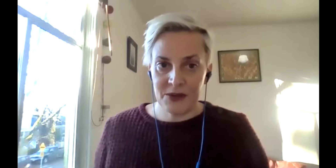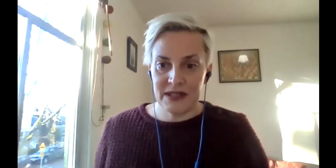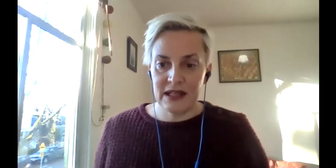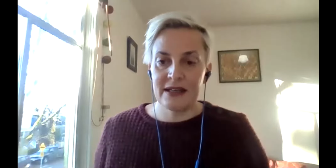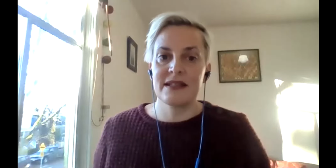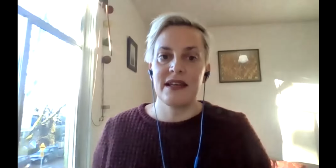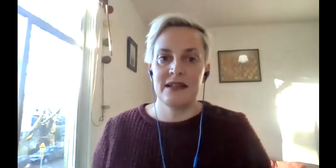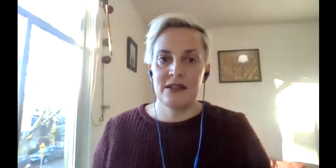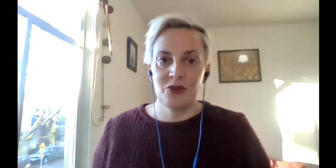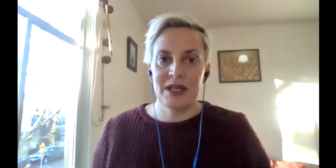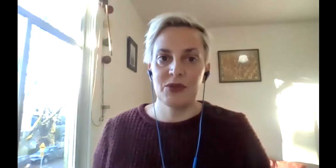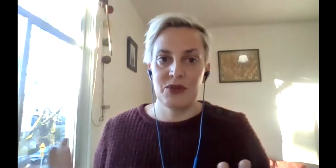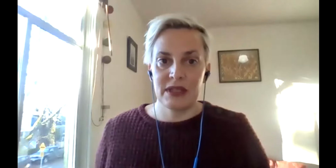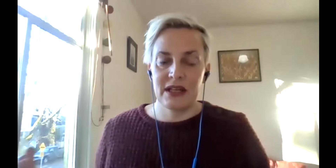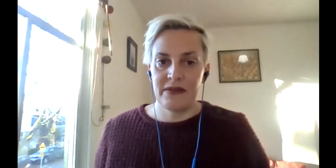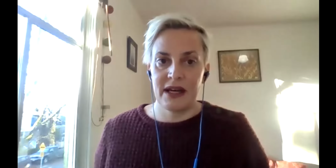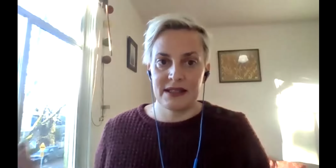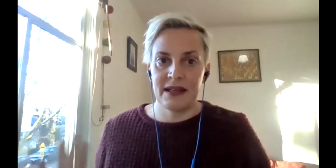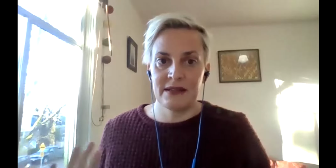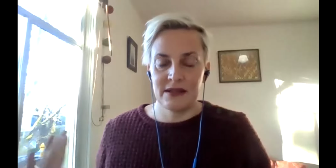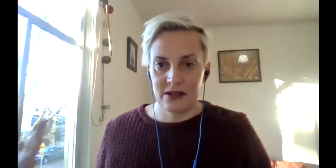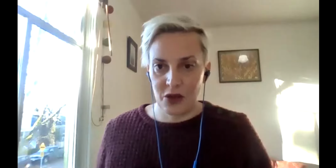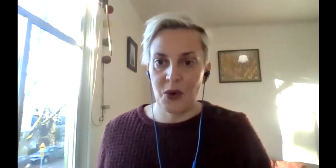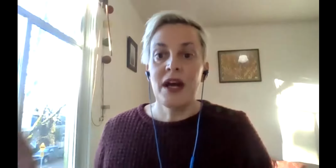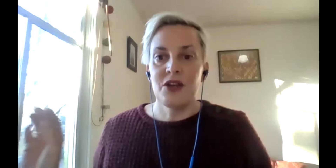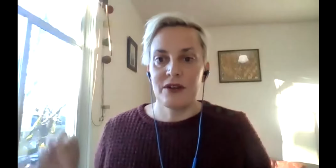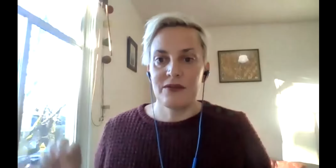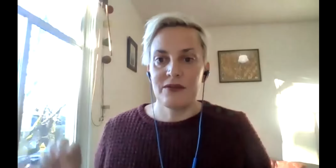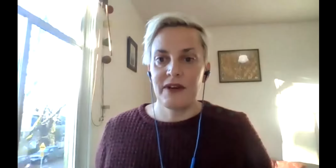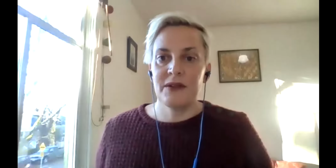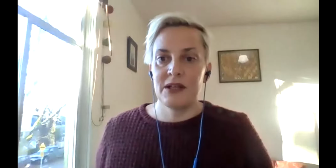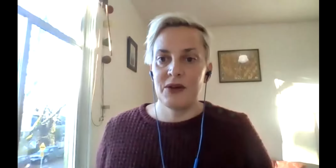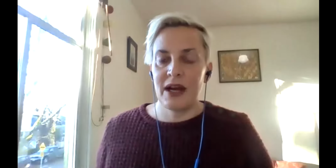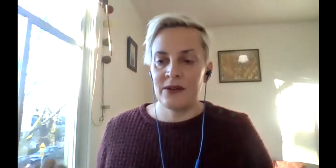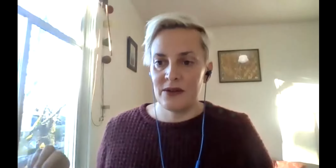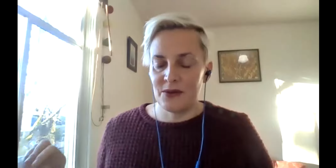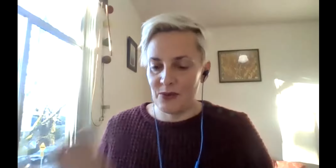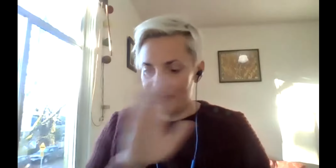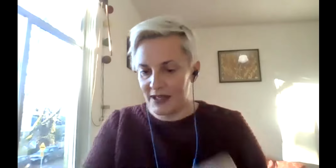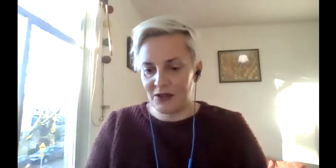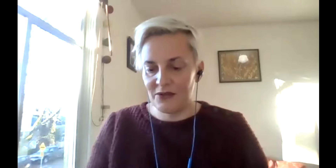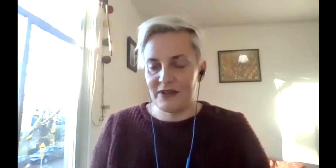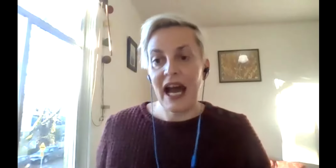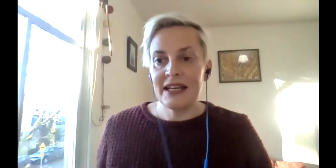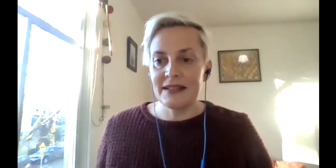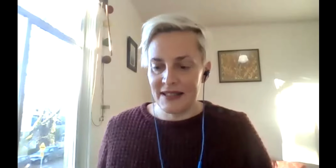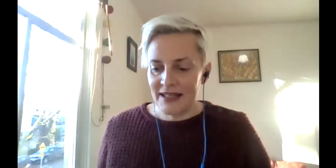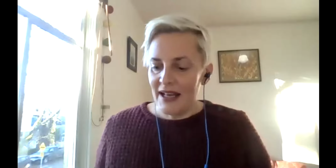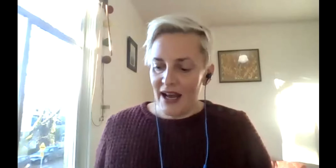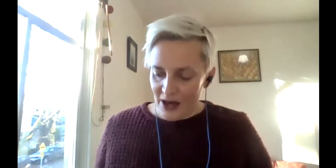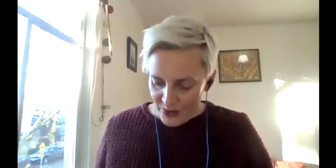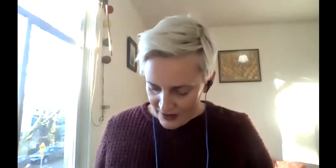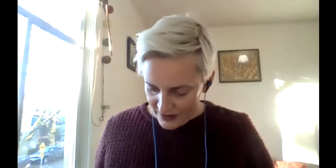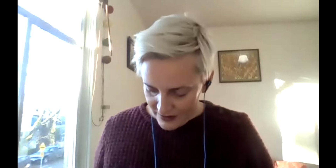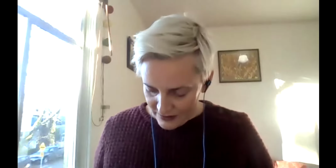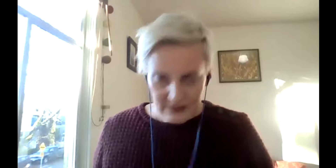final slides, and you'll be able to click on that and go. You can find the letter on the website of the ILC.